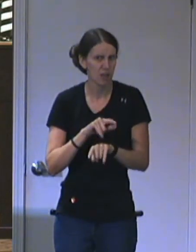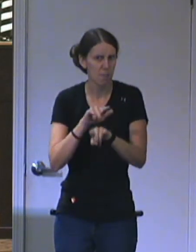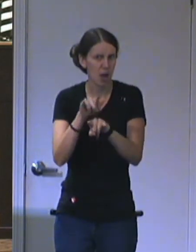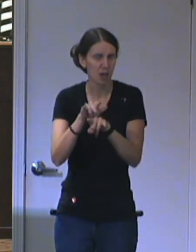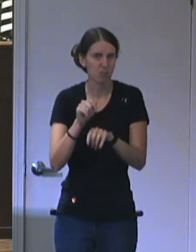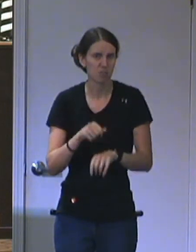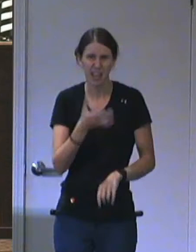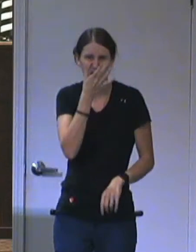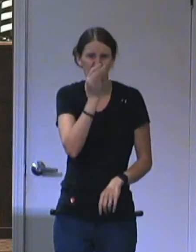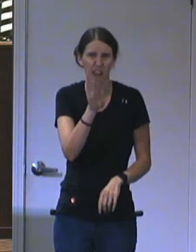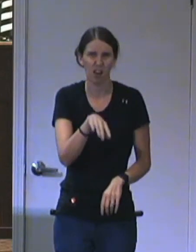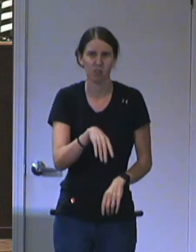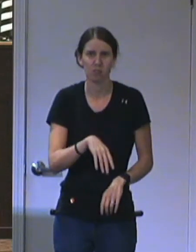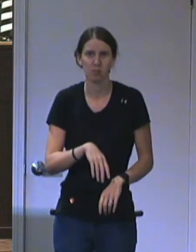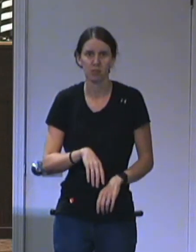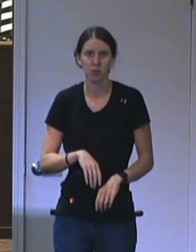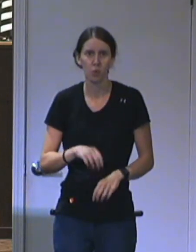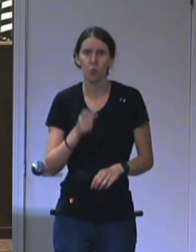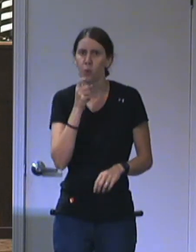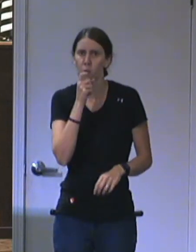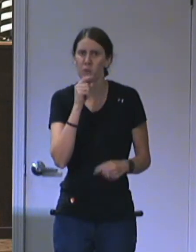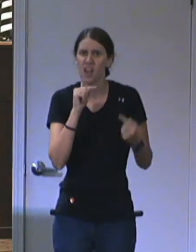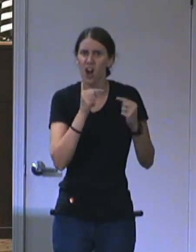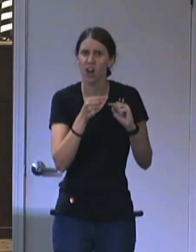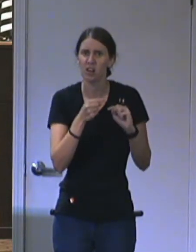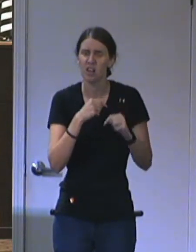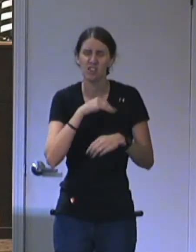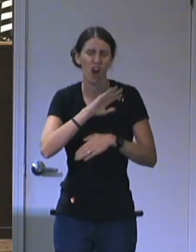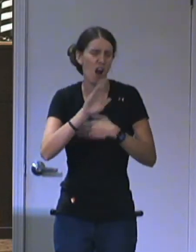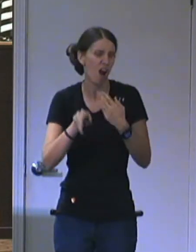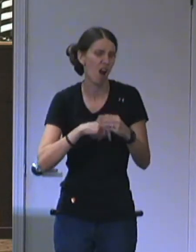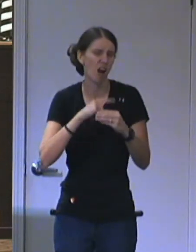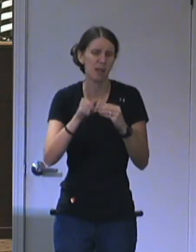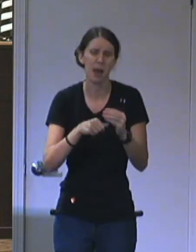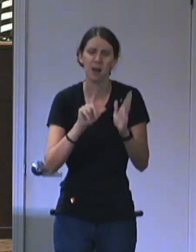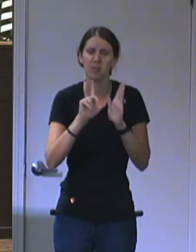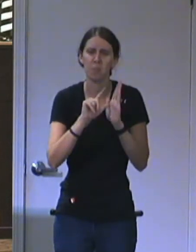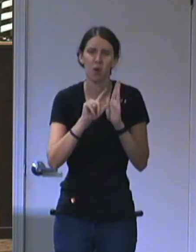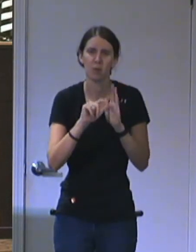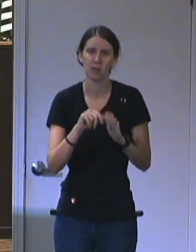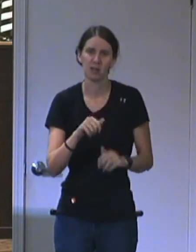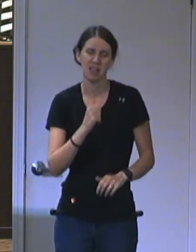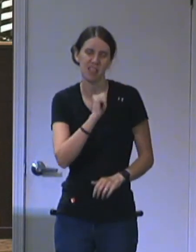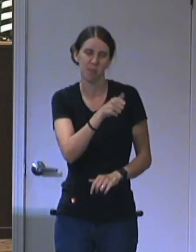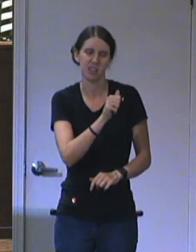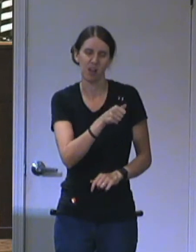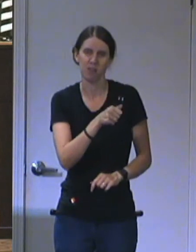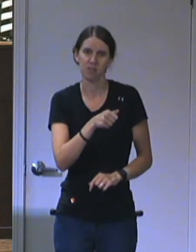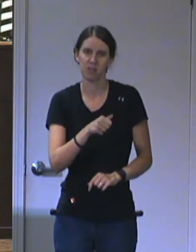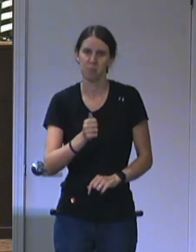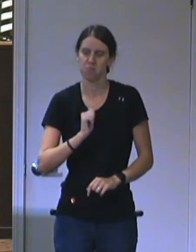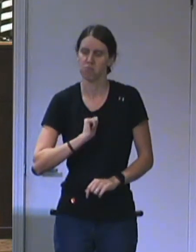they don't care what it is. They don't care who they hurt. It's all about the moment and what they can get.